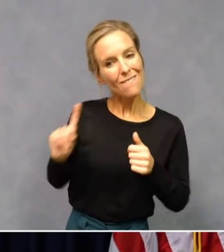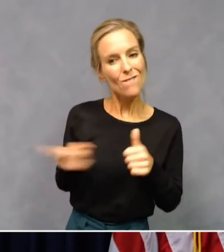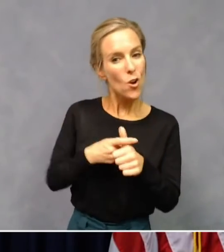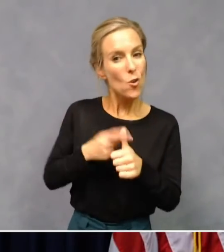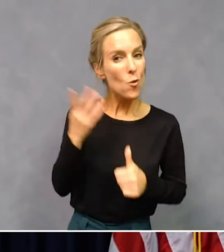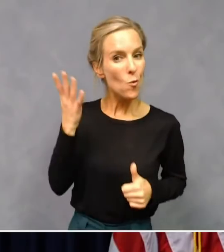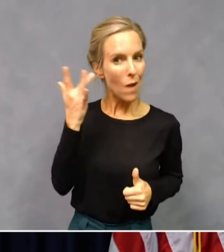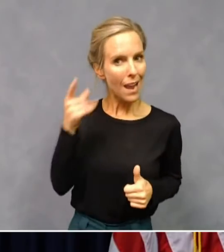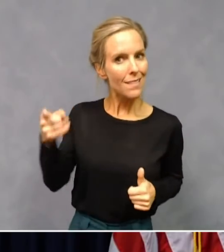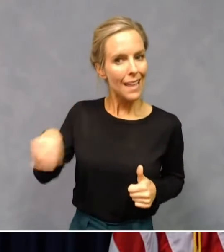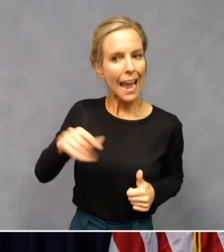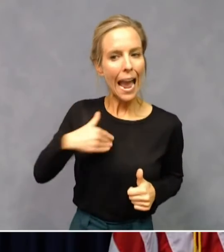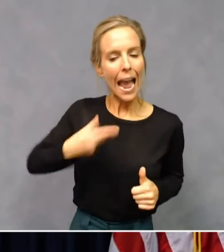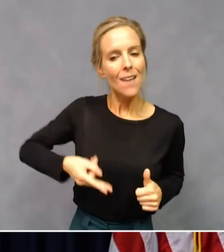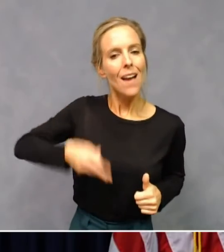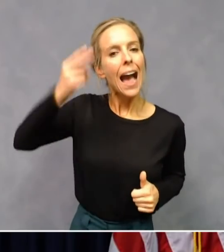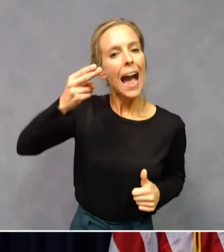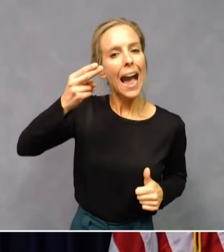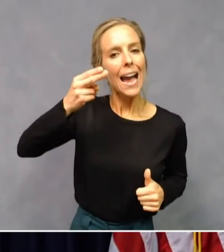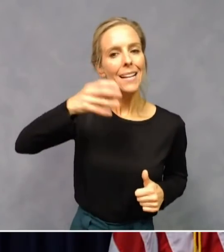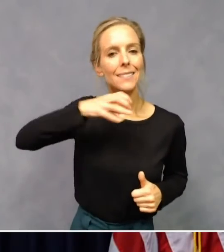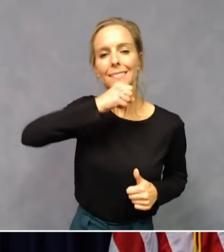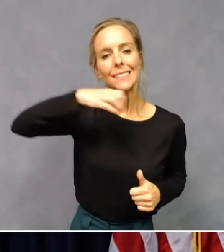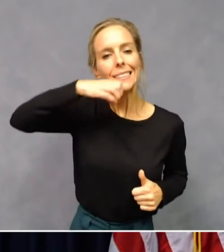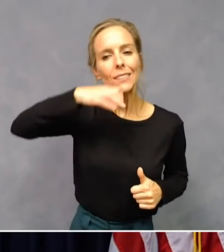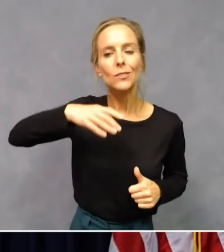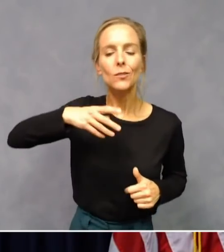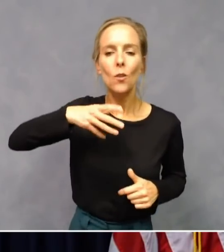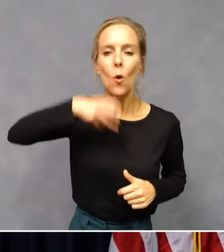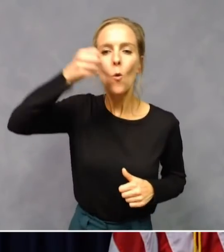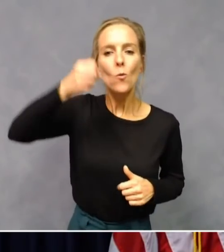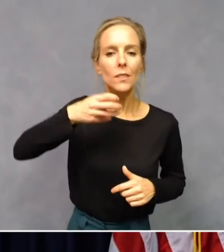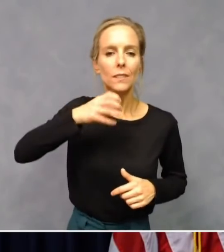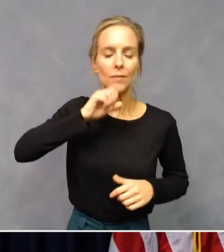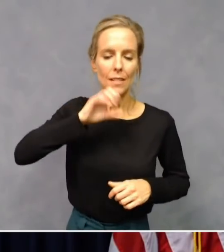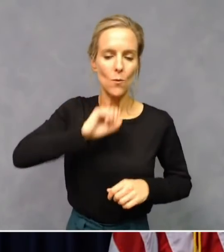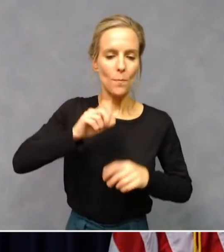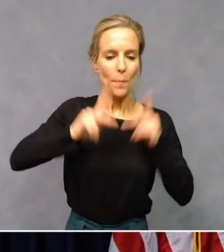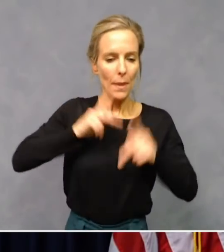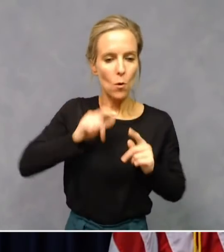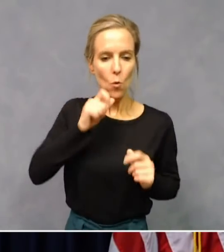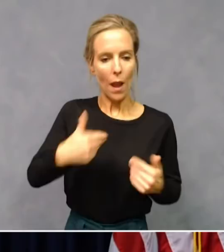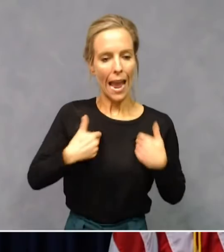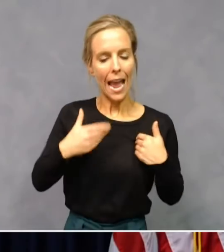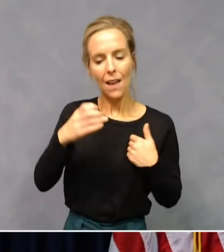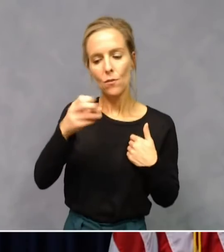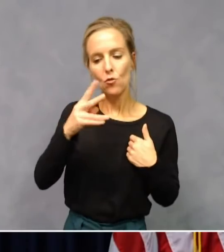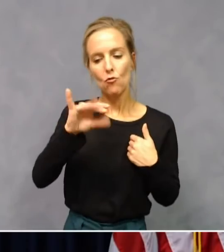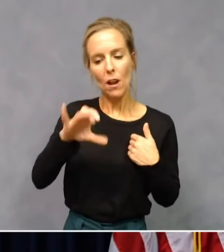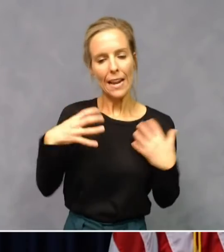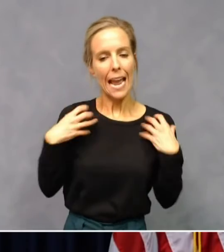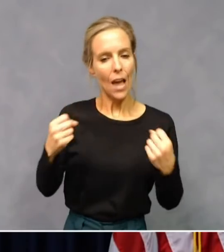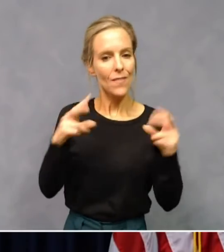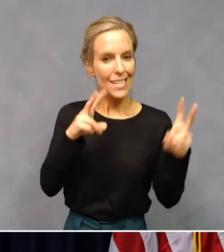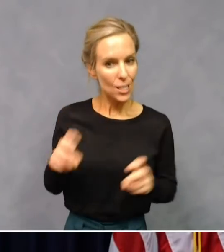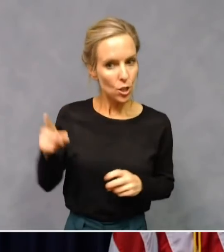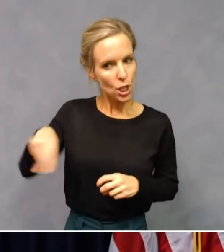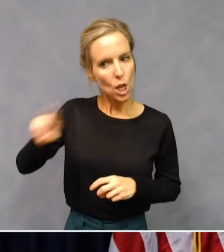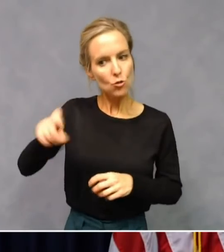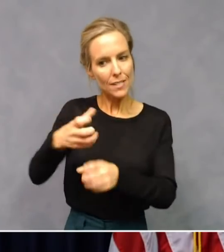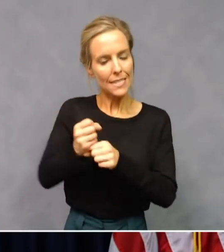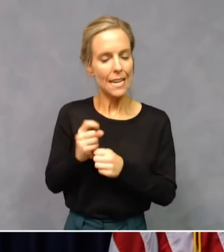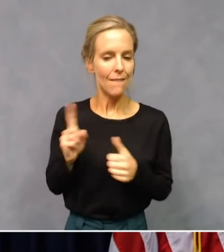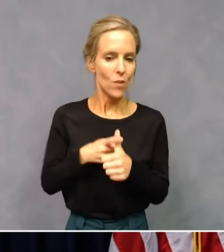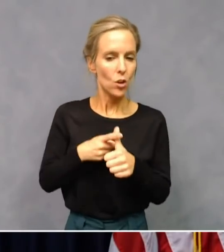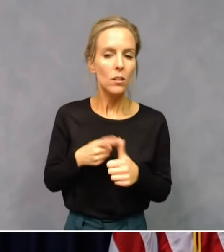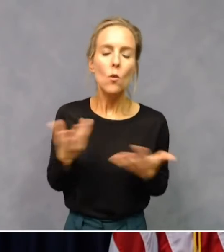high elderly populations and high populations of people with chronic health issues. So what's Kentucky's plan to